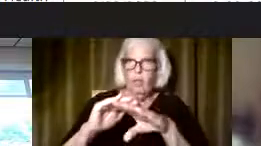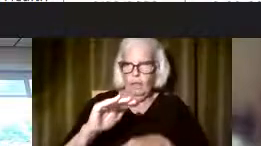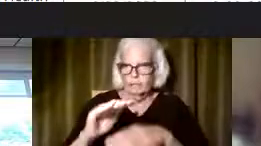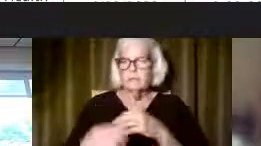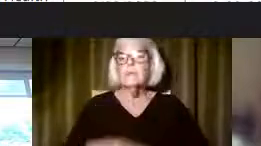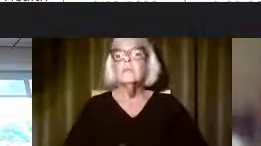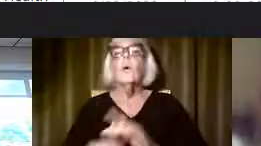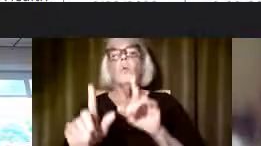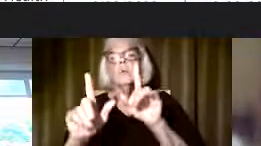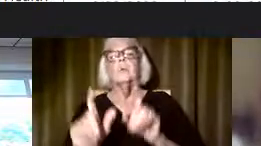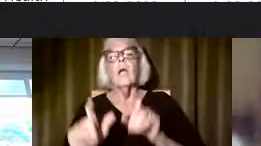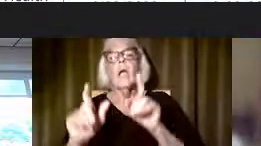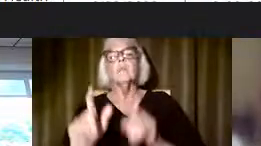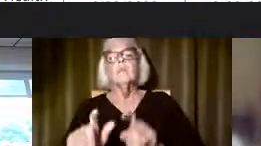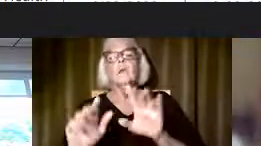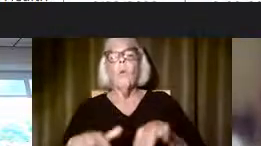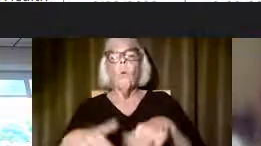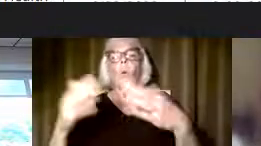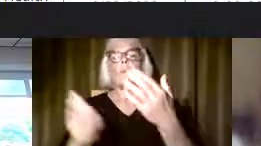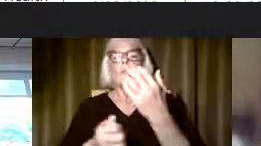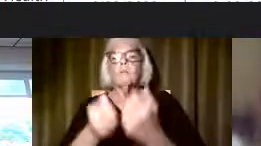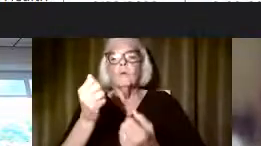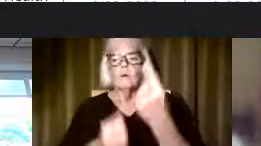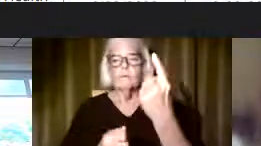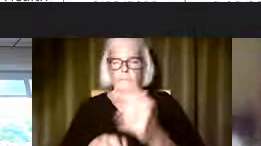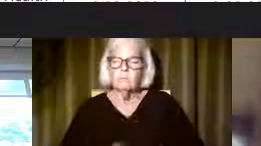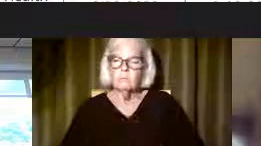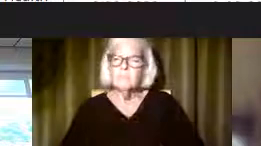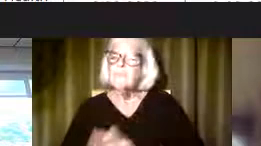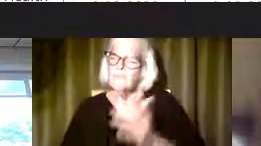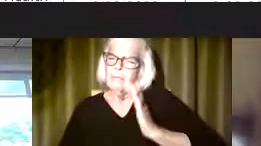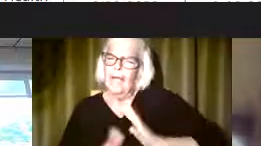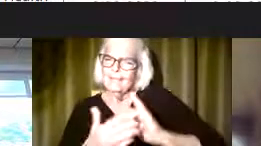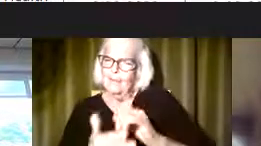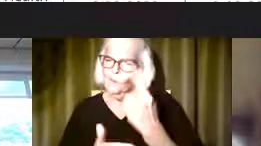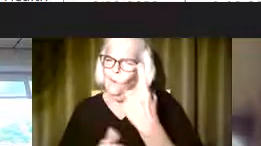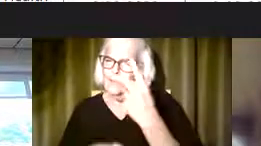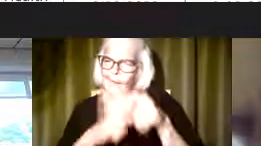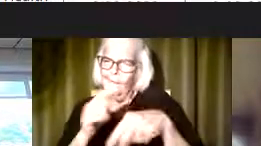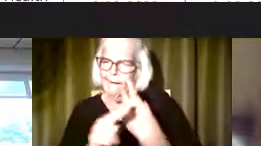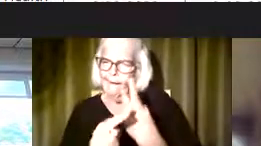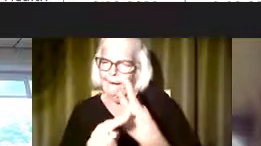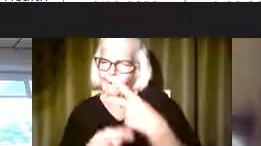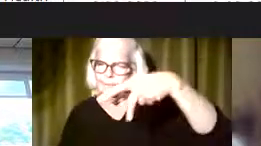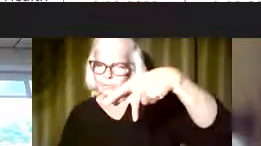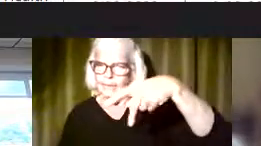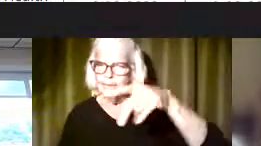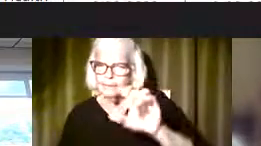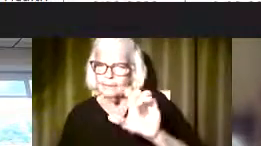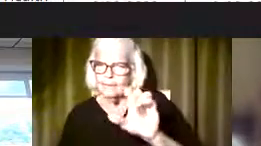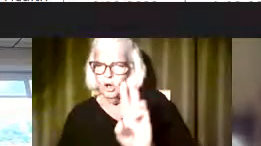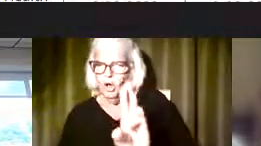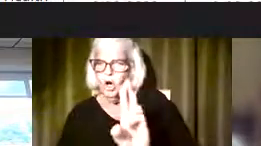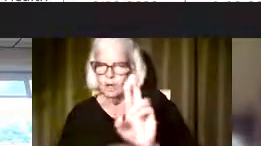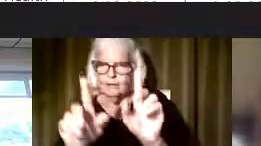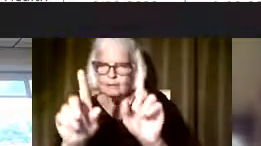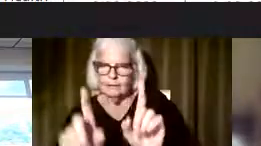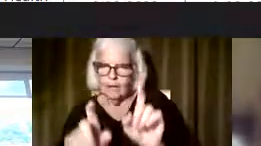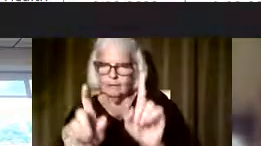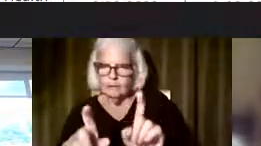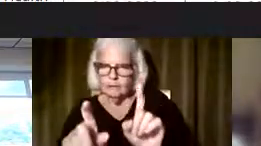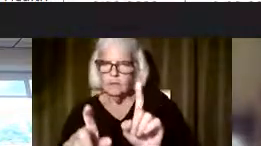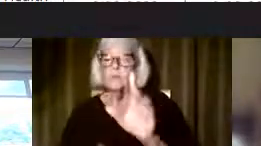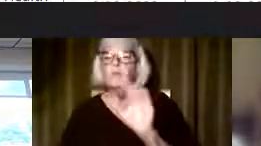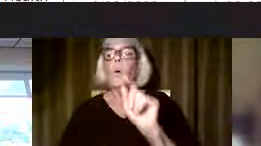we only had PCR testing. But the strategy was, if we can do testing of symptomatic,